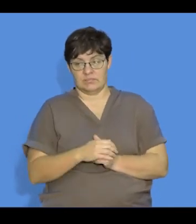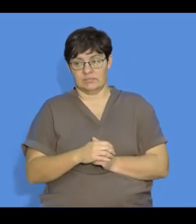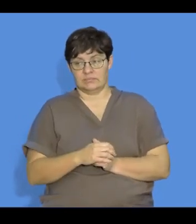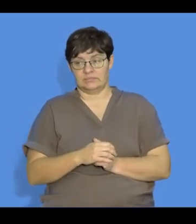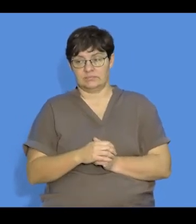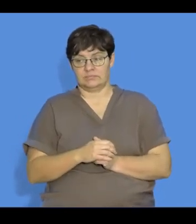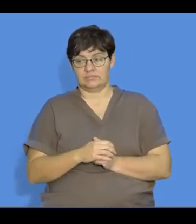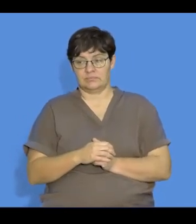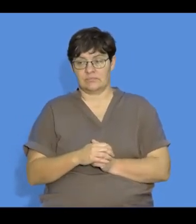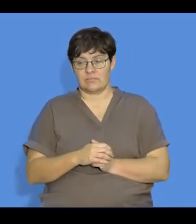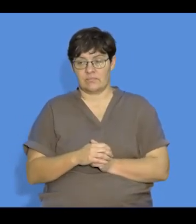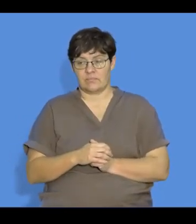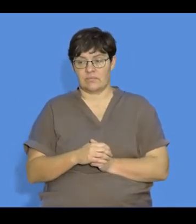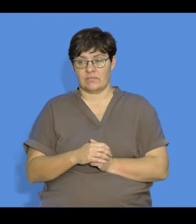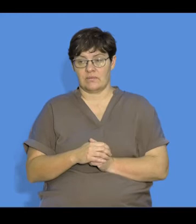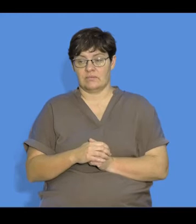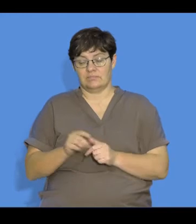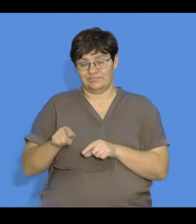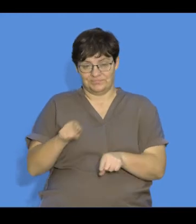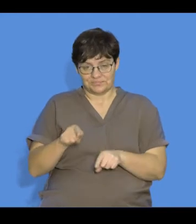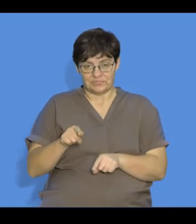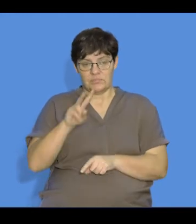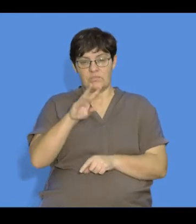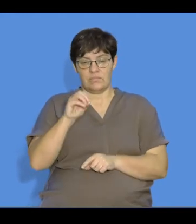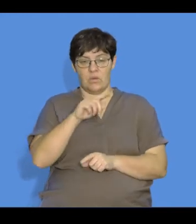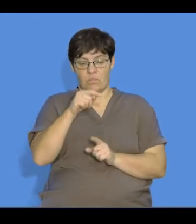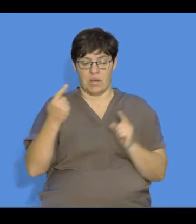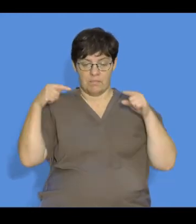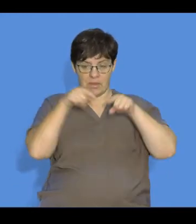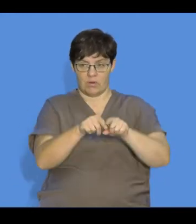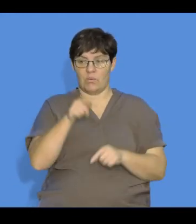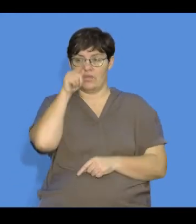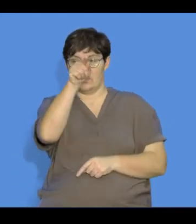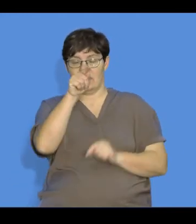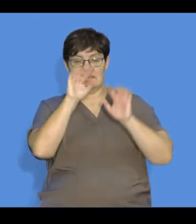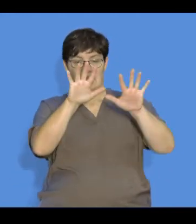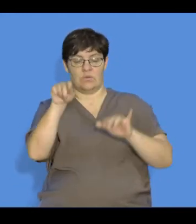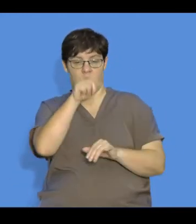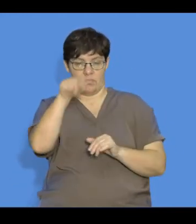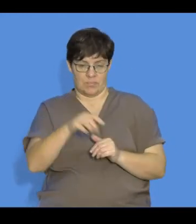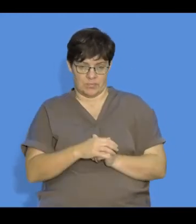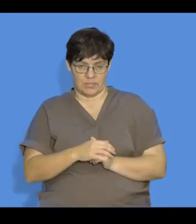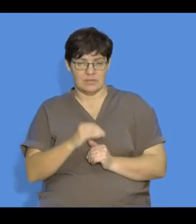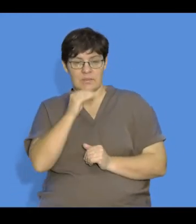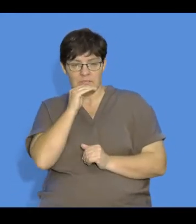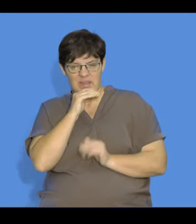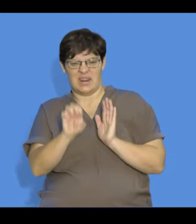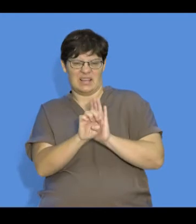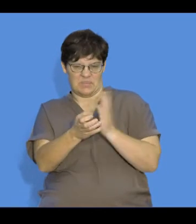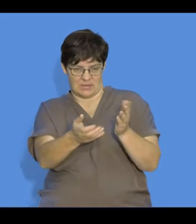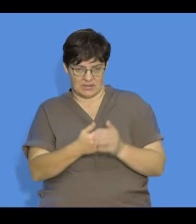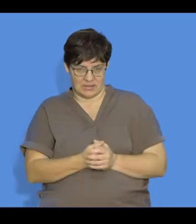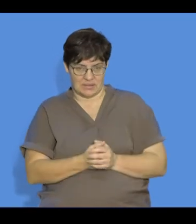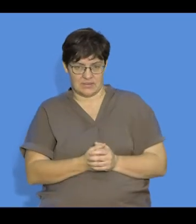ohms, okay? It gives us the 20 ohms. So this 20 ohm is in parallel with that. Okay, that's what we mean as